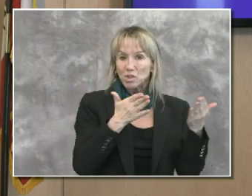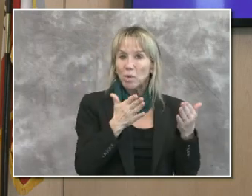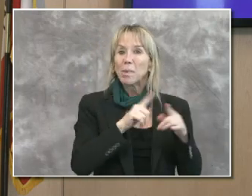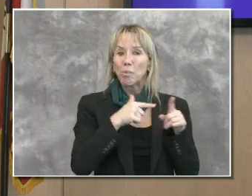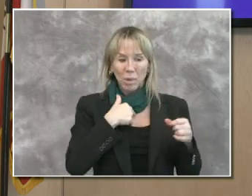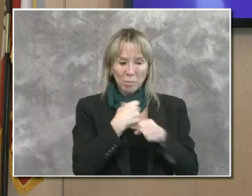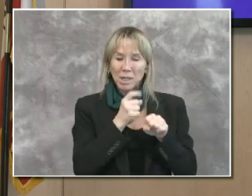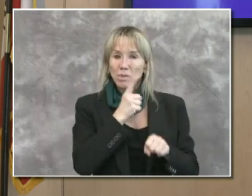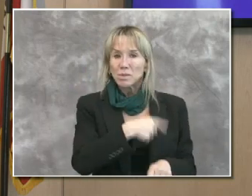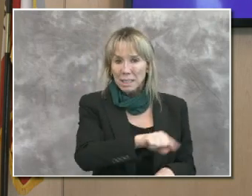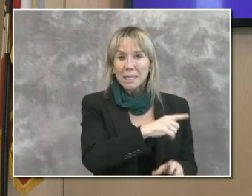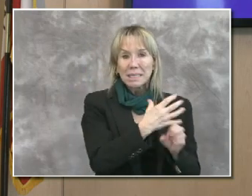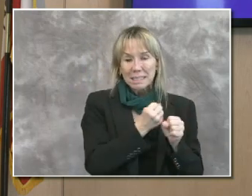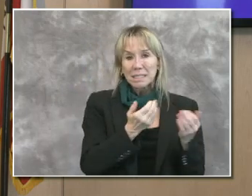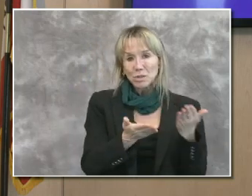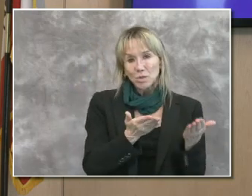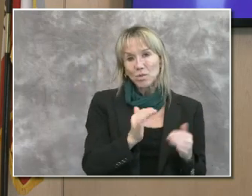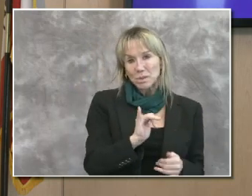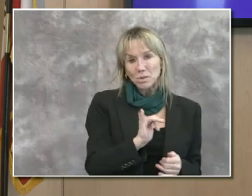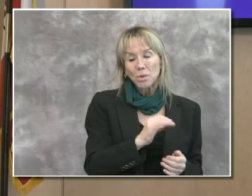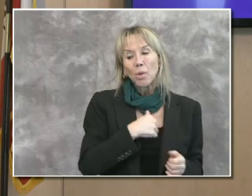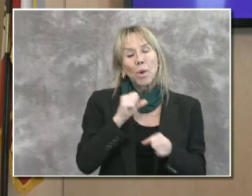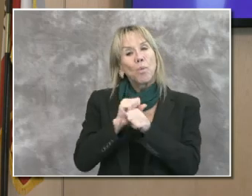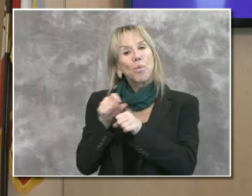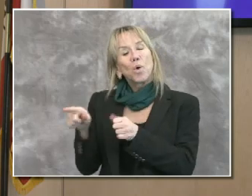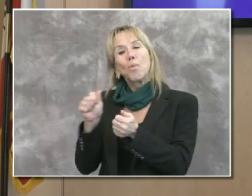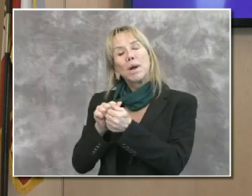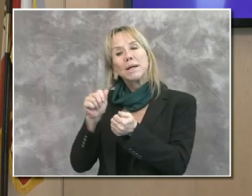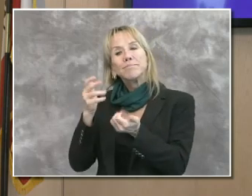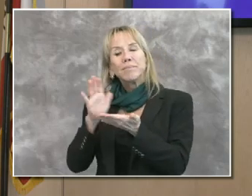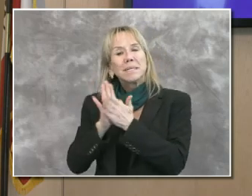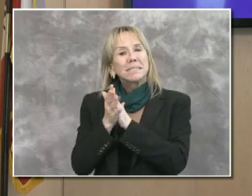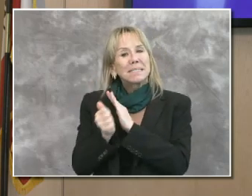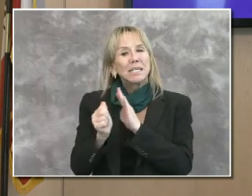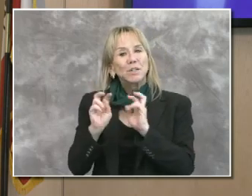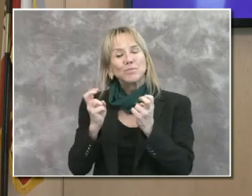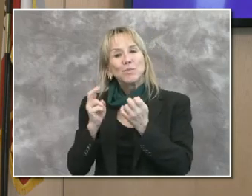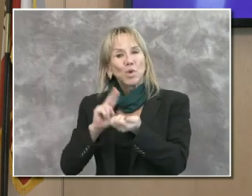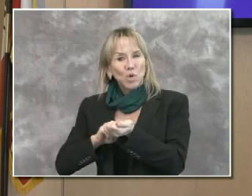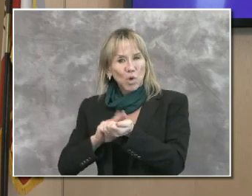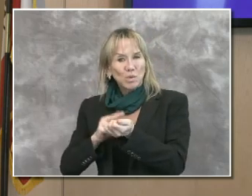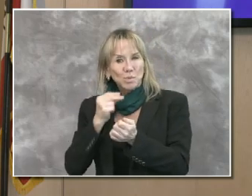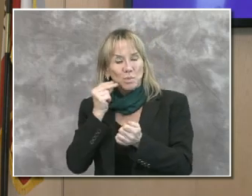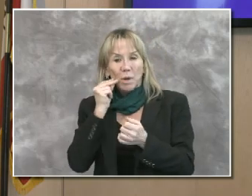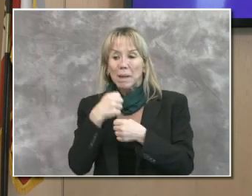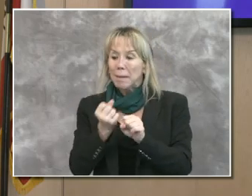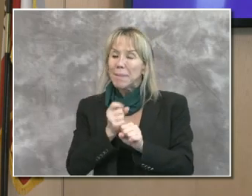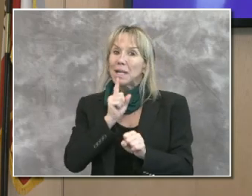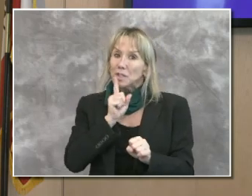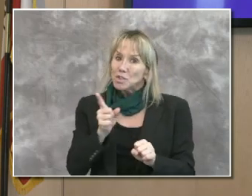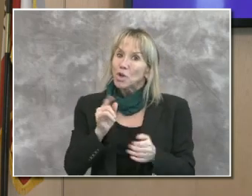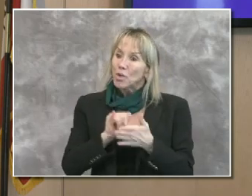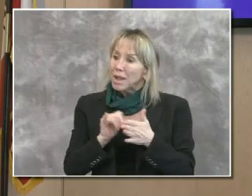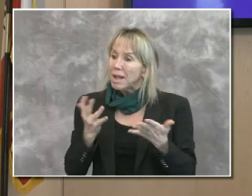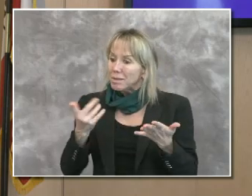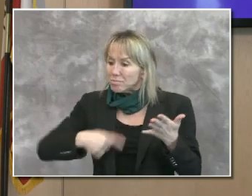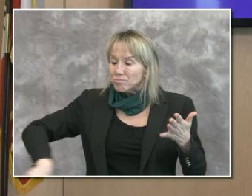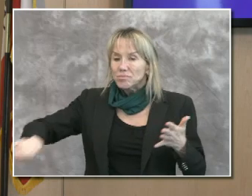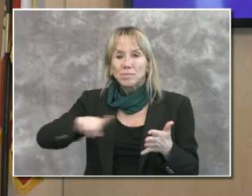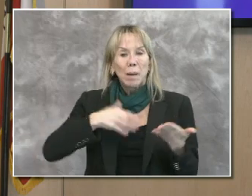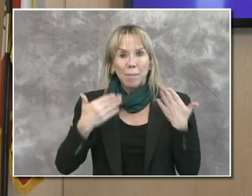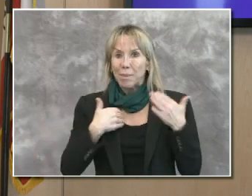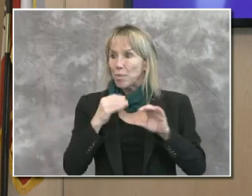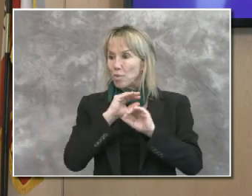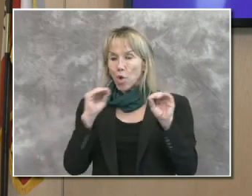nursing facilities and other partners to be sure that we are doing wider coverage of individuals who may not be